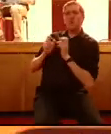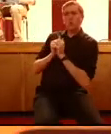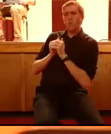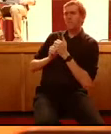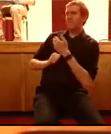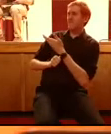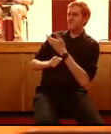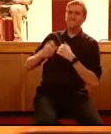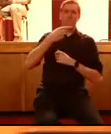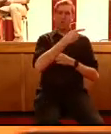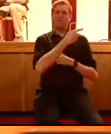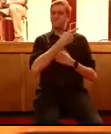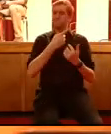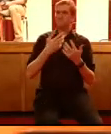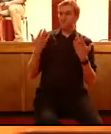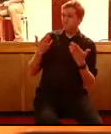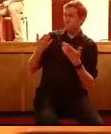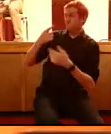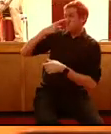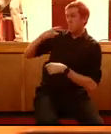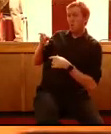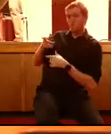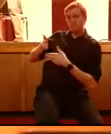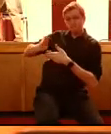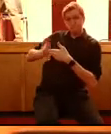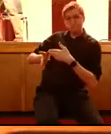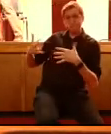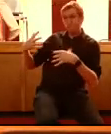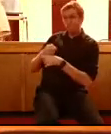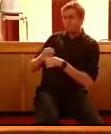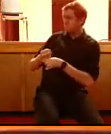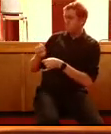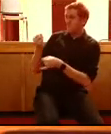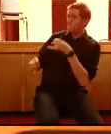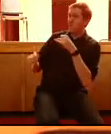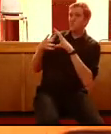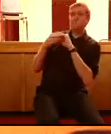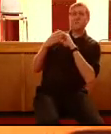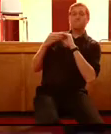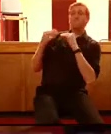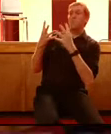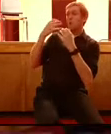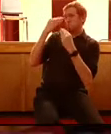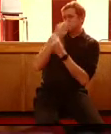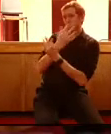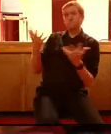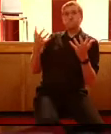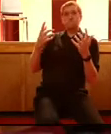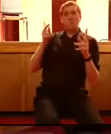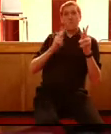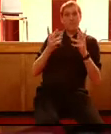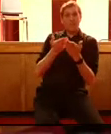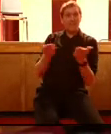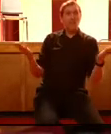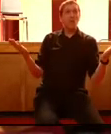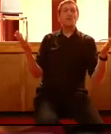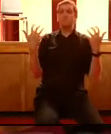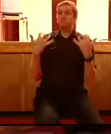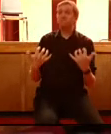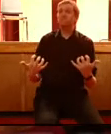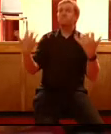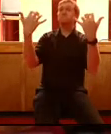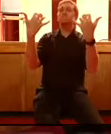with the superintendent Creighton, the opening statement, is there a final statement you would like to make to people here at the auditorium of